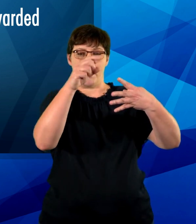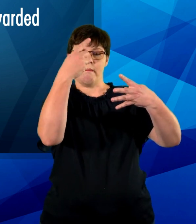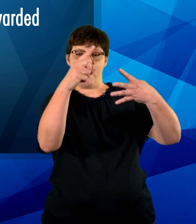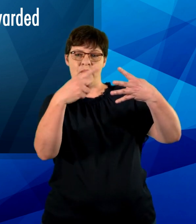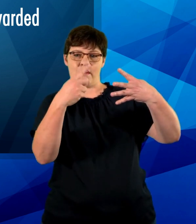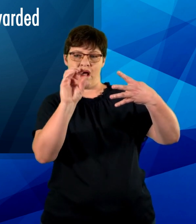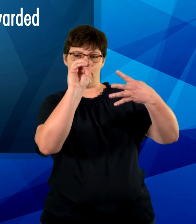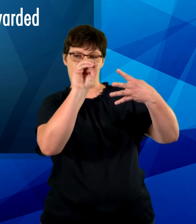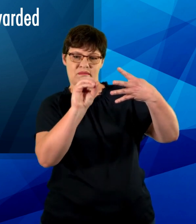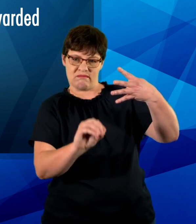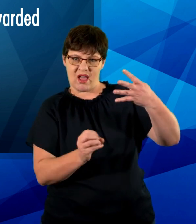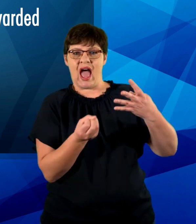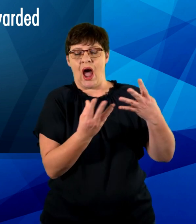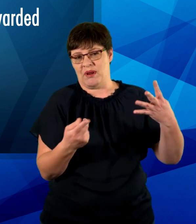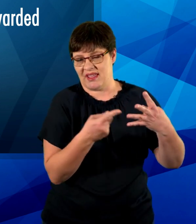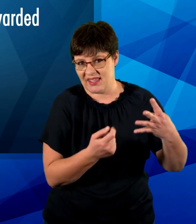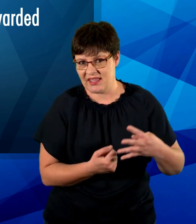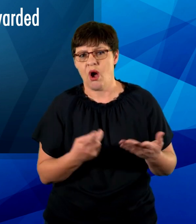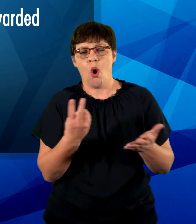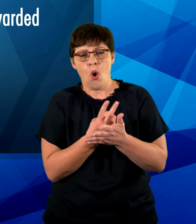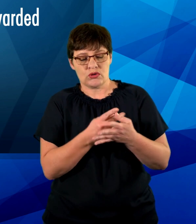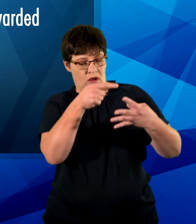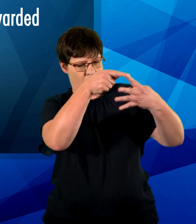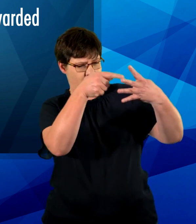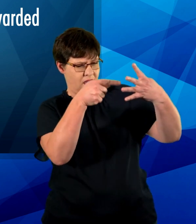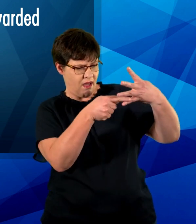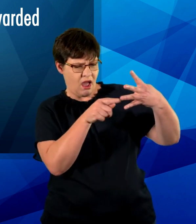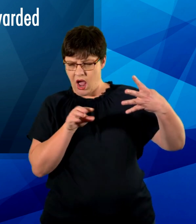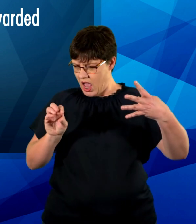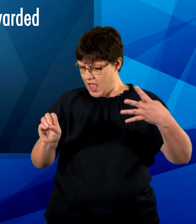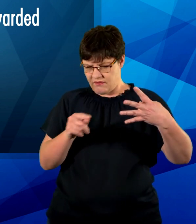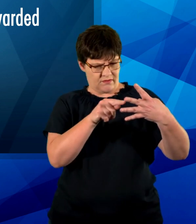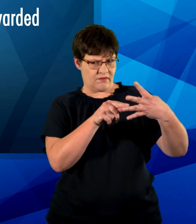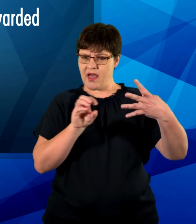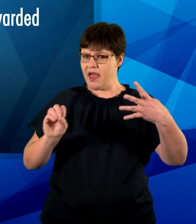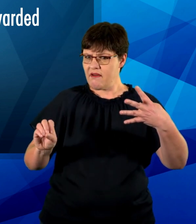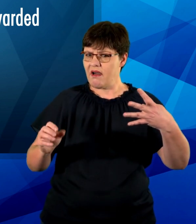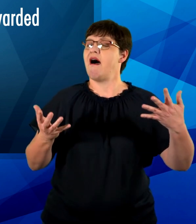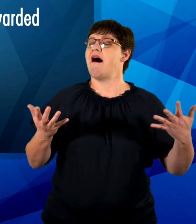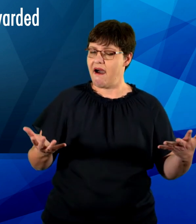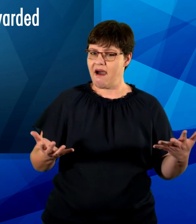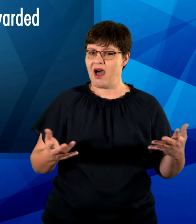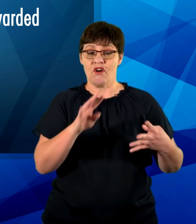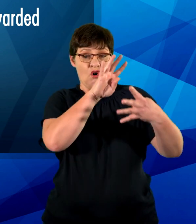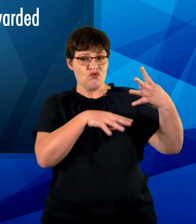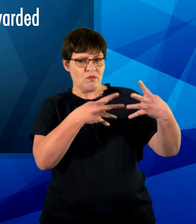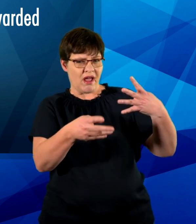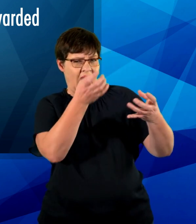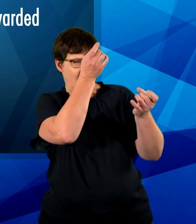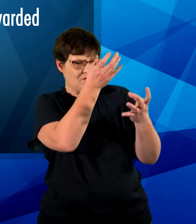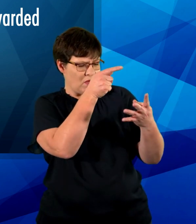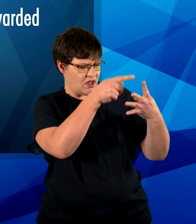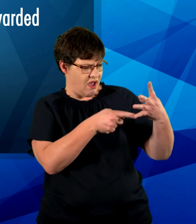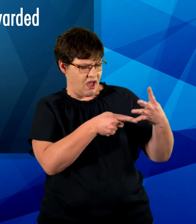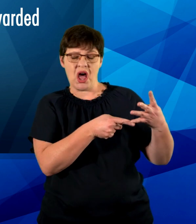it to identify important requirements for your text. In the absence of a rubric, scrutinize the available information